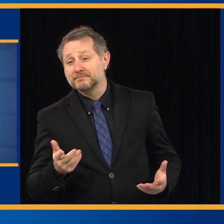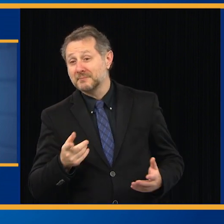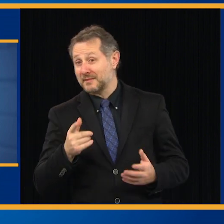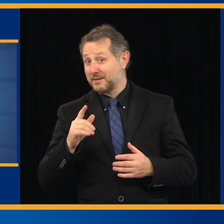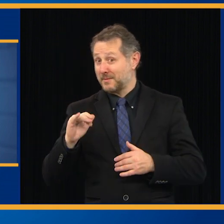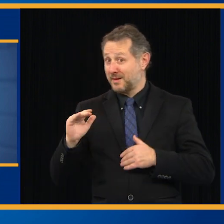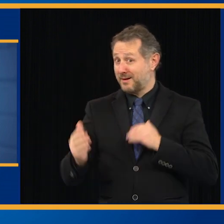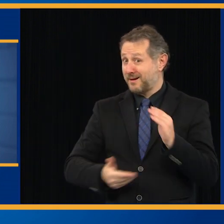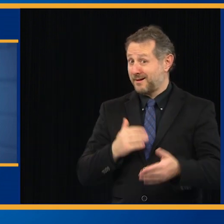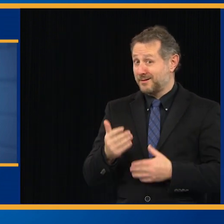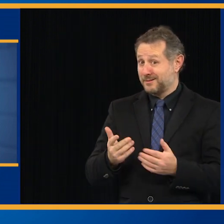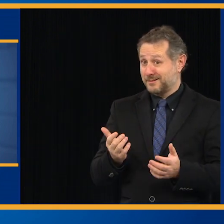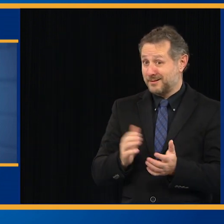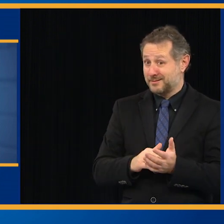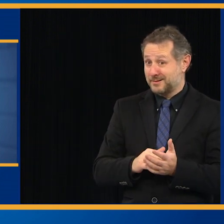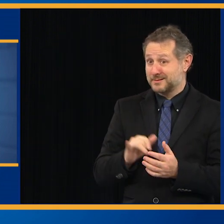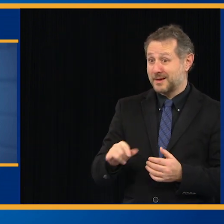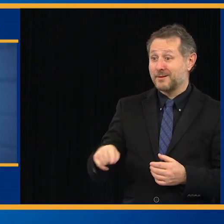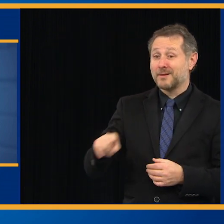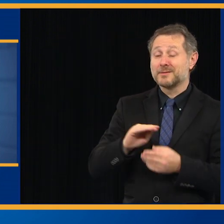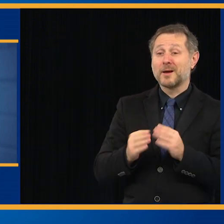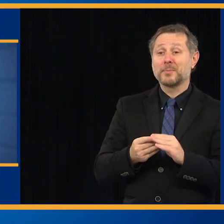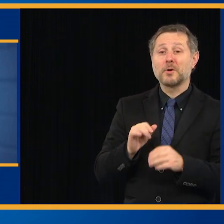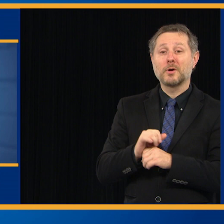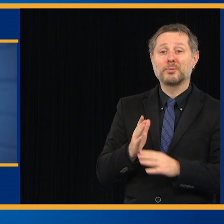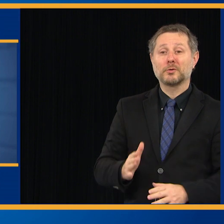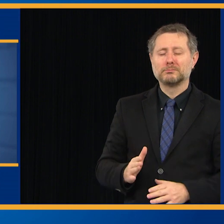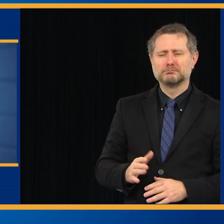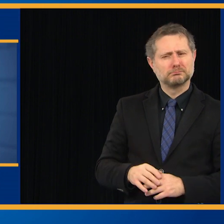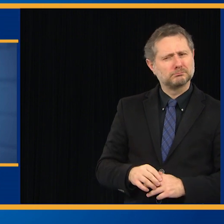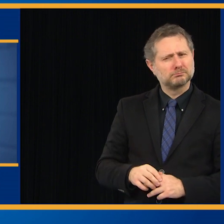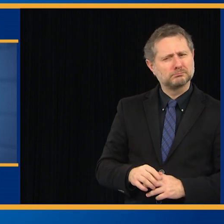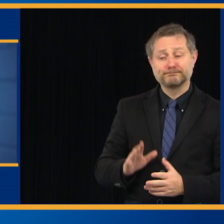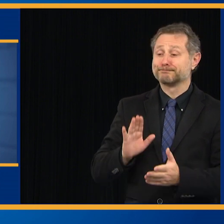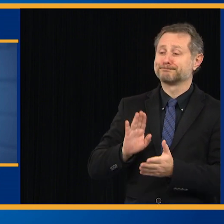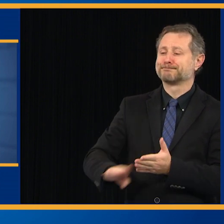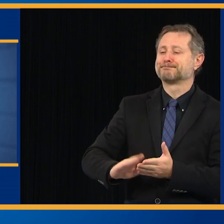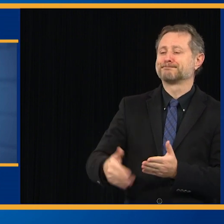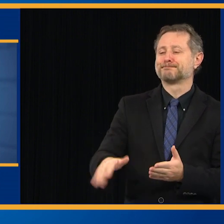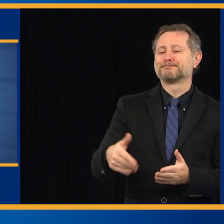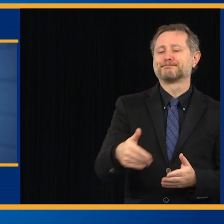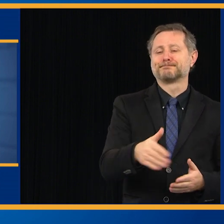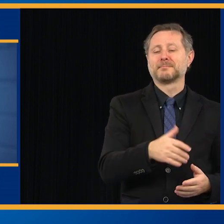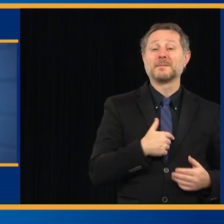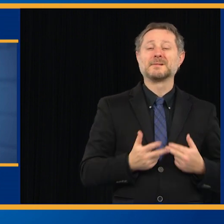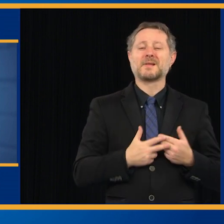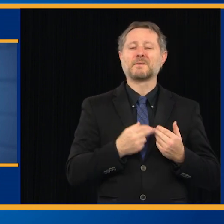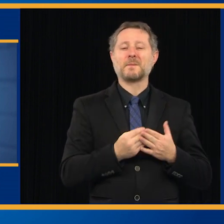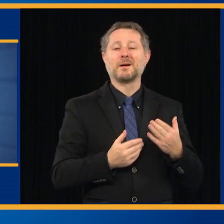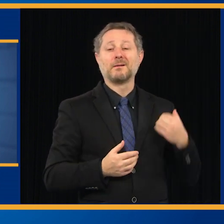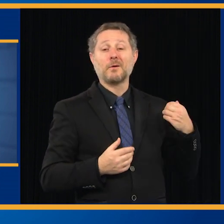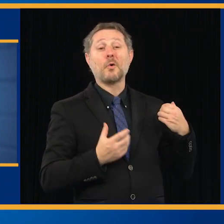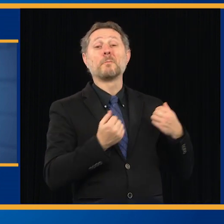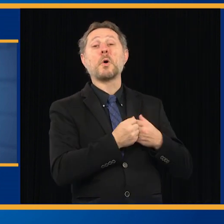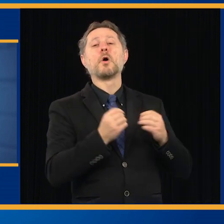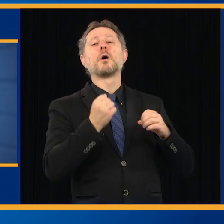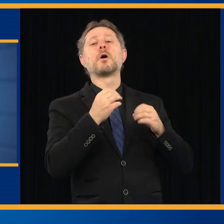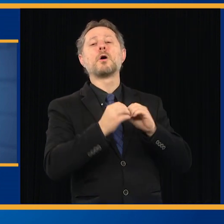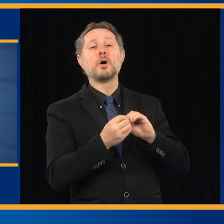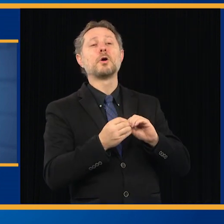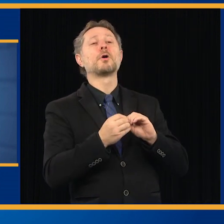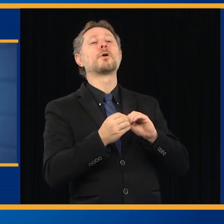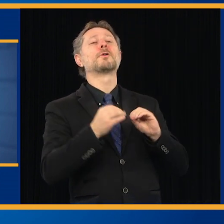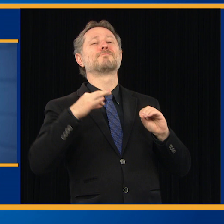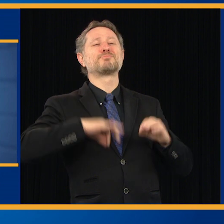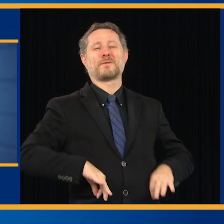rehire the same number of employees, so they're going to boost their corporate profits by reducing the number of employees. That's